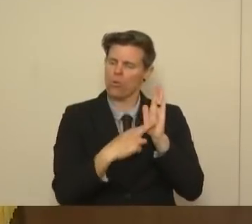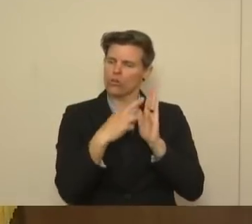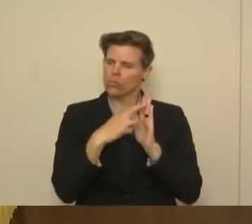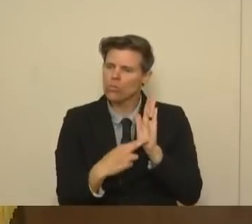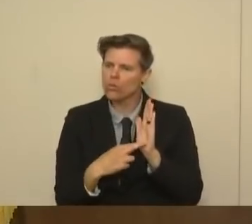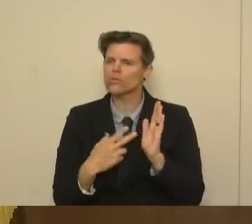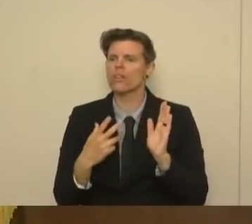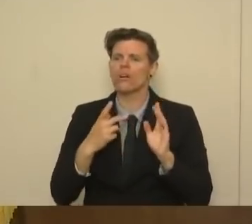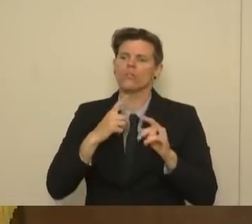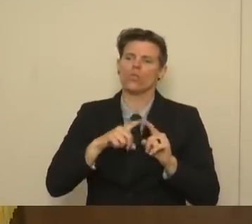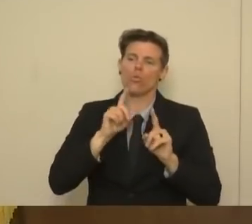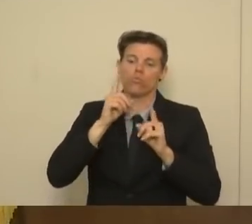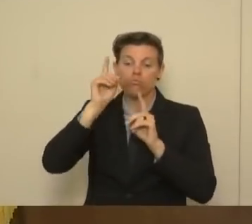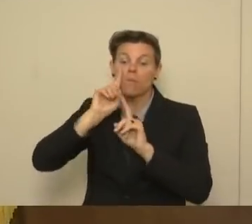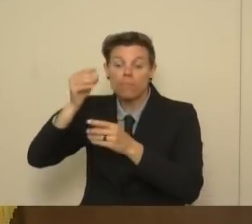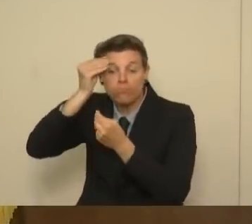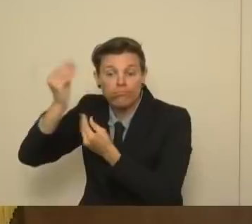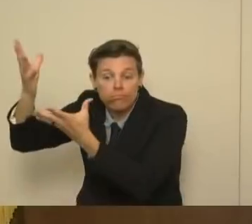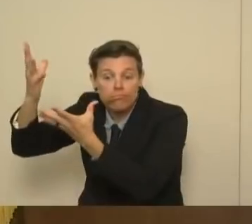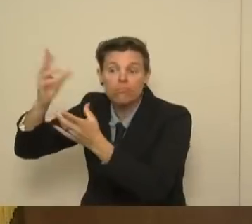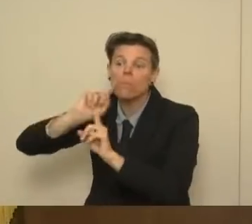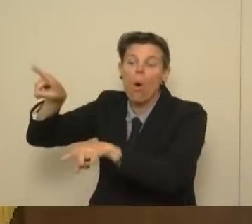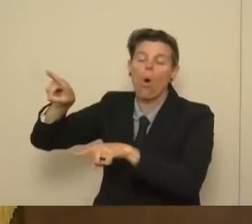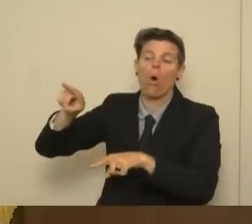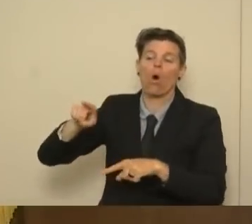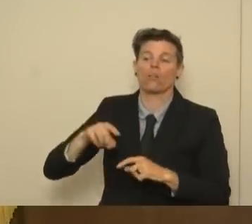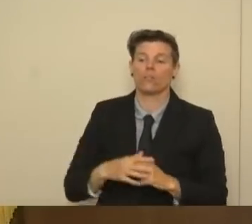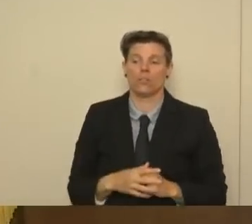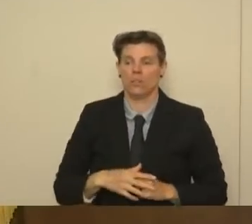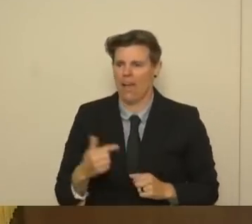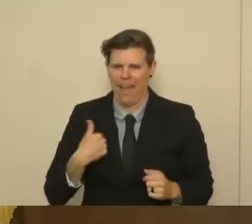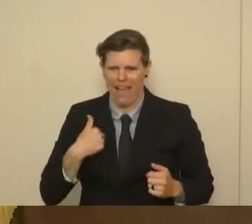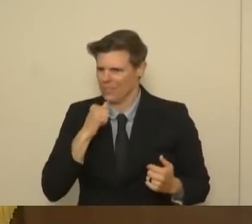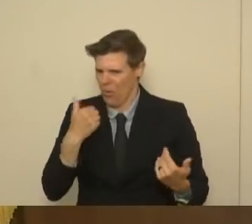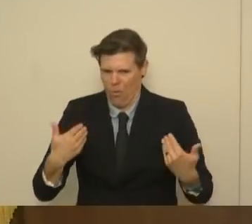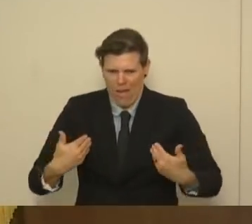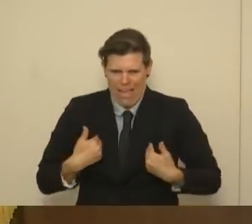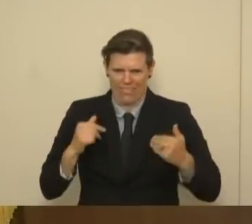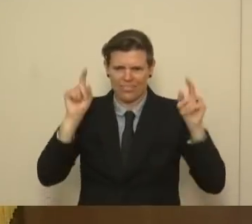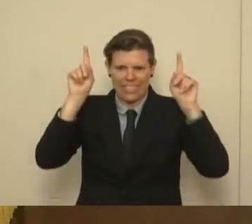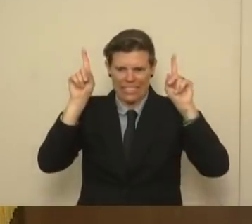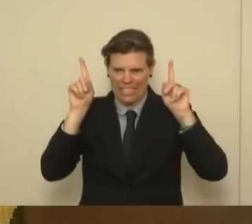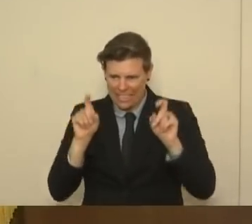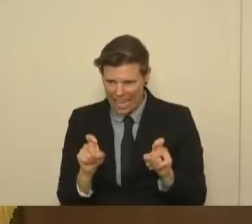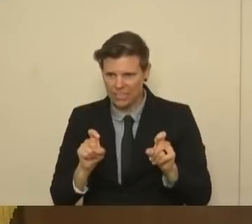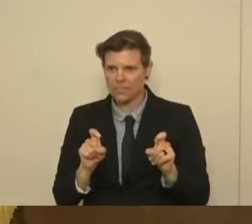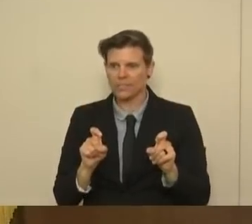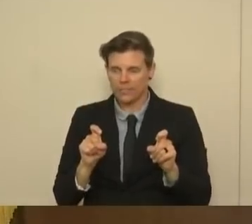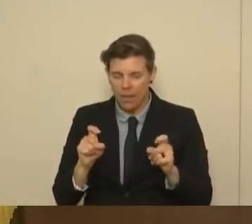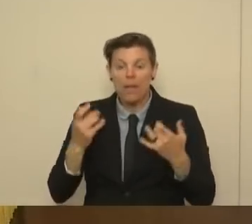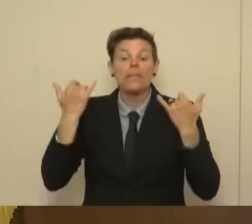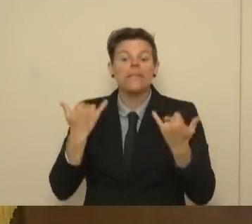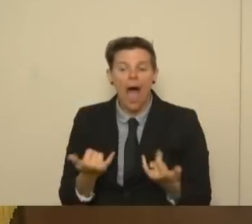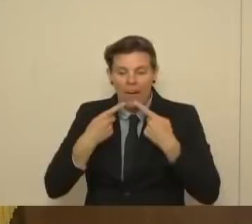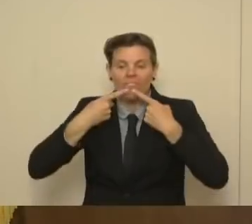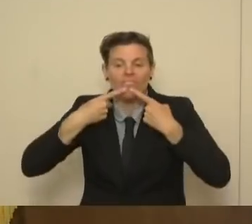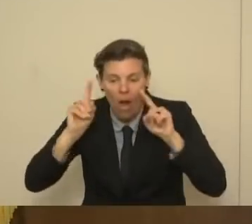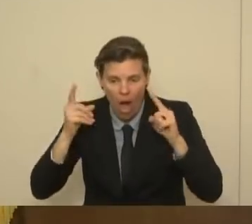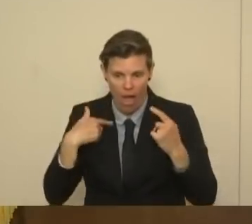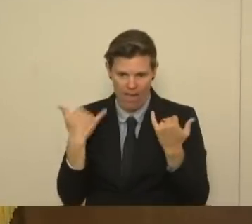didn't have a test that was reliable until late March, frankly, because the initial CDC